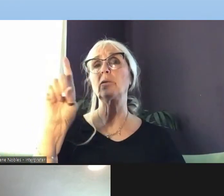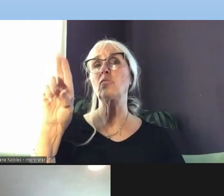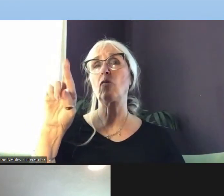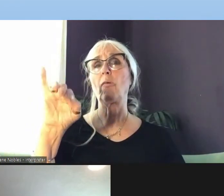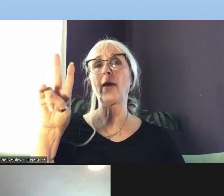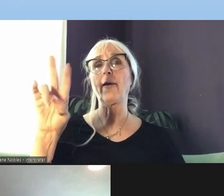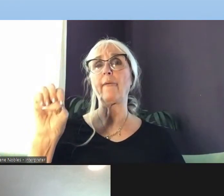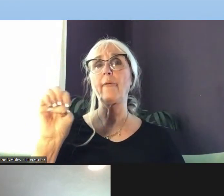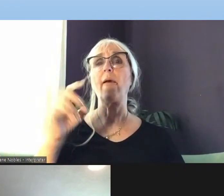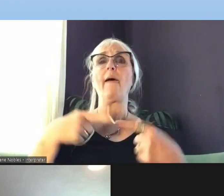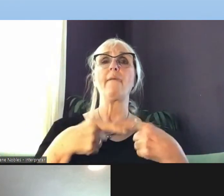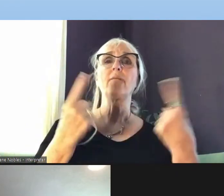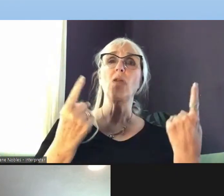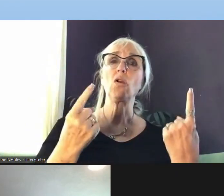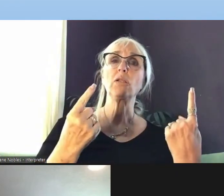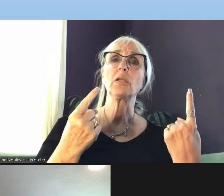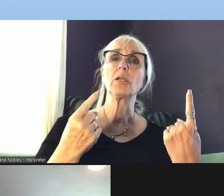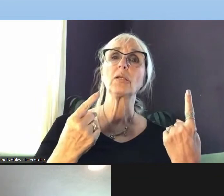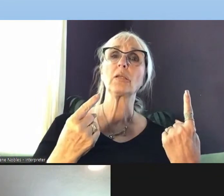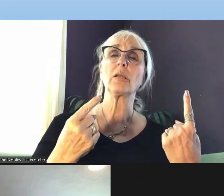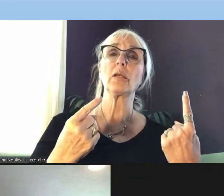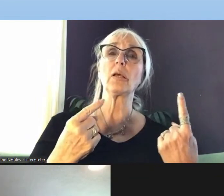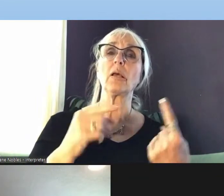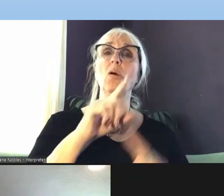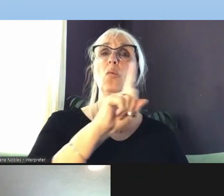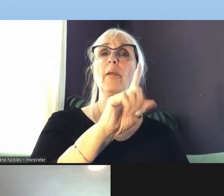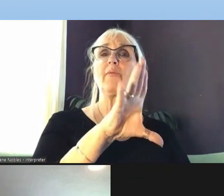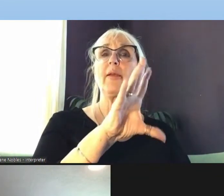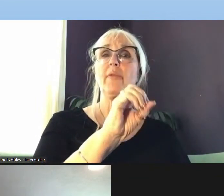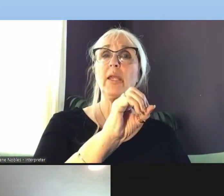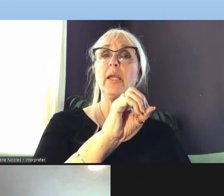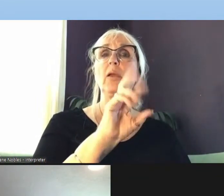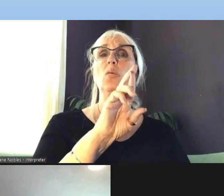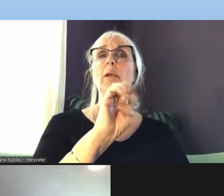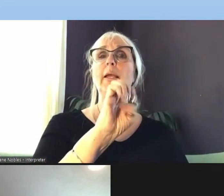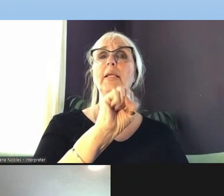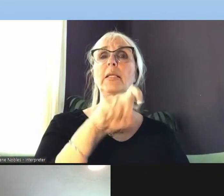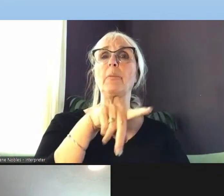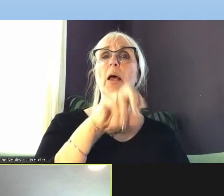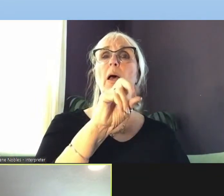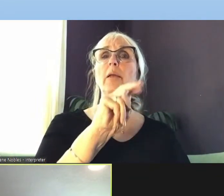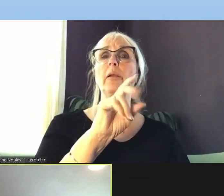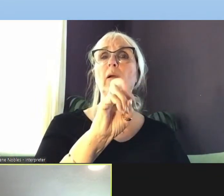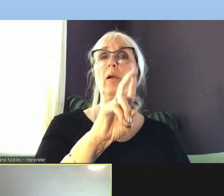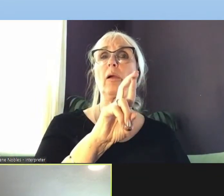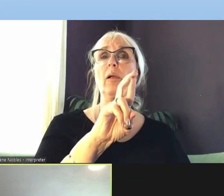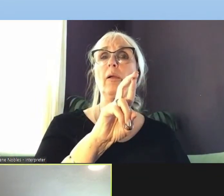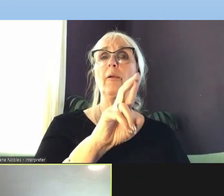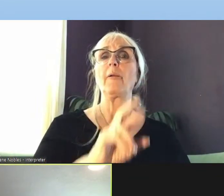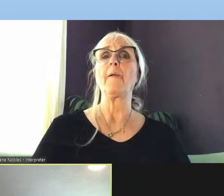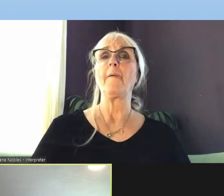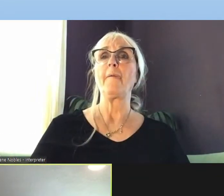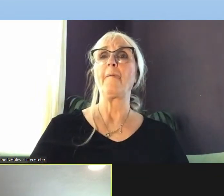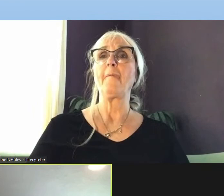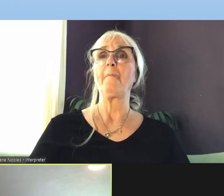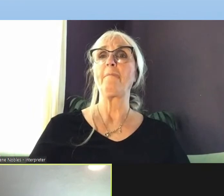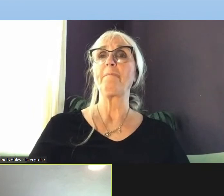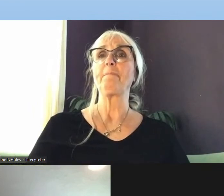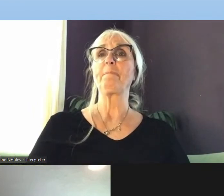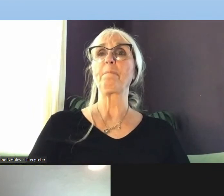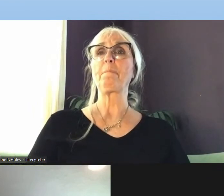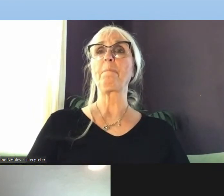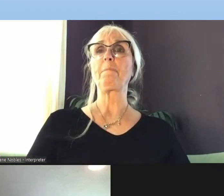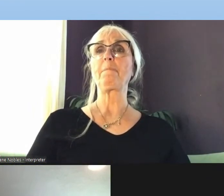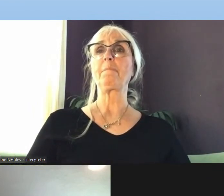Versus versus a F-150 responder. I think we can figure. Howdy. Price is